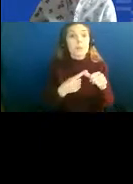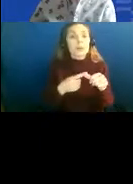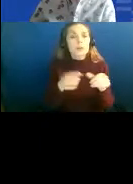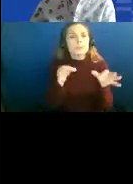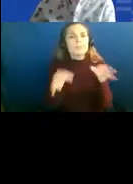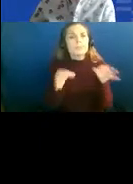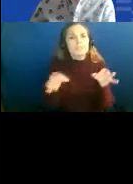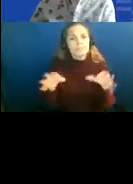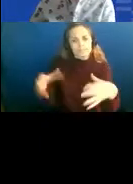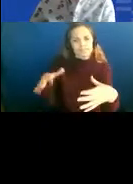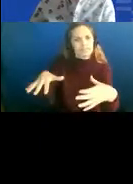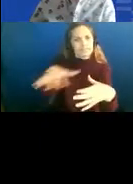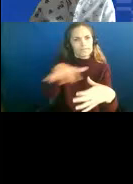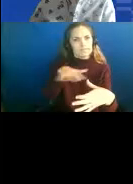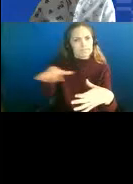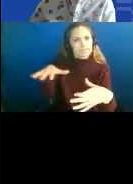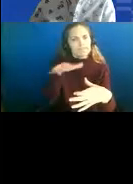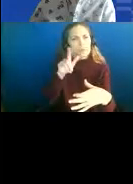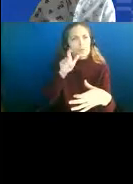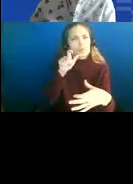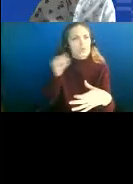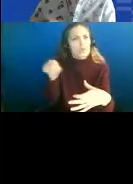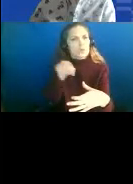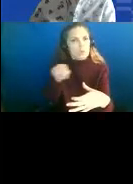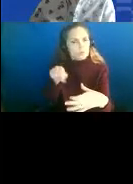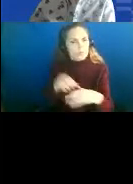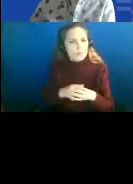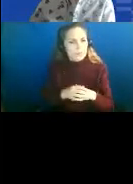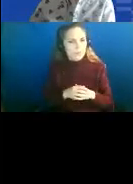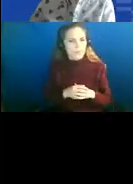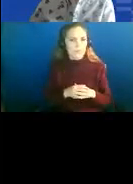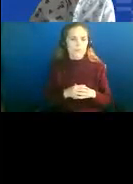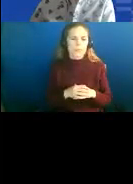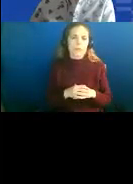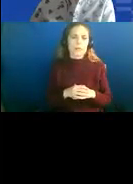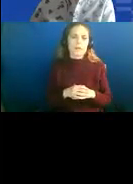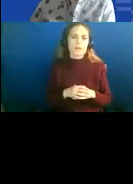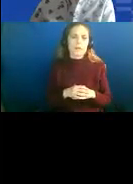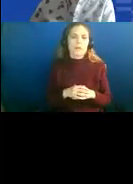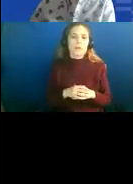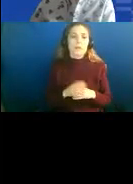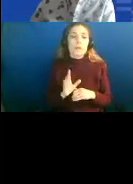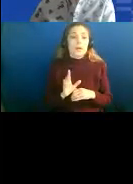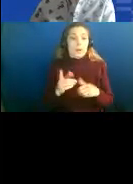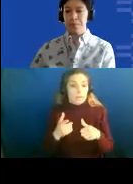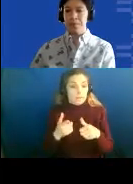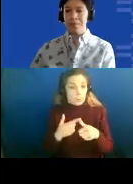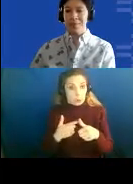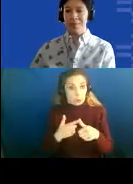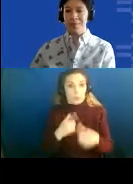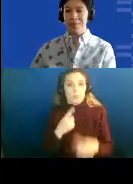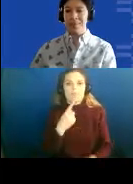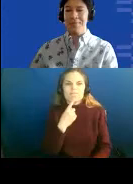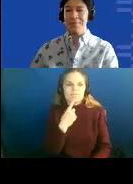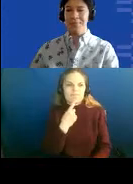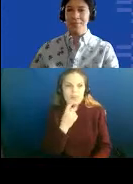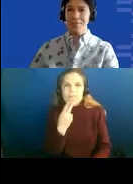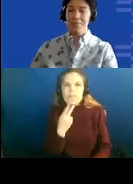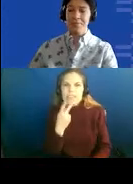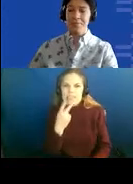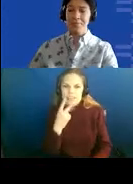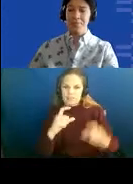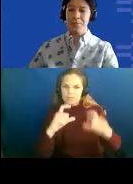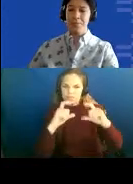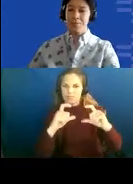So starting with kind of the methods that we used to collect data in this study were a